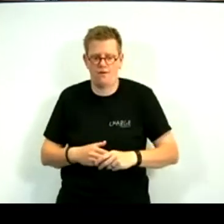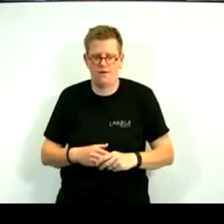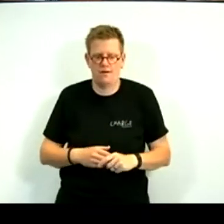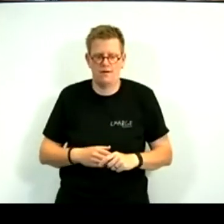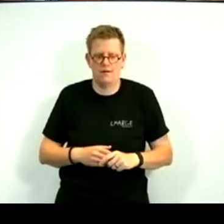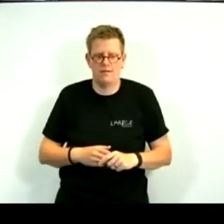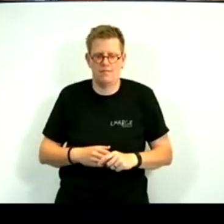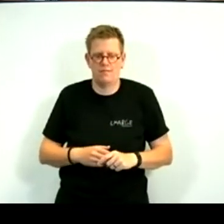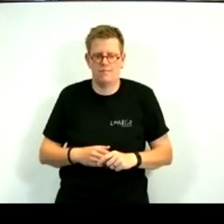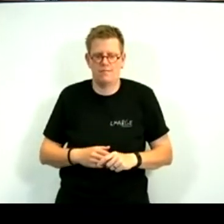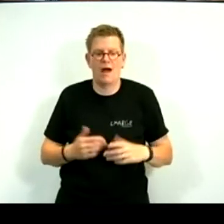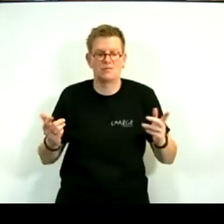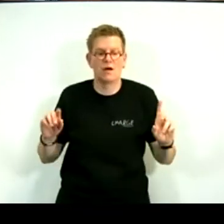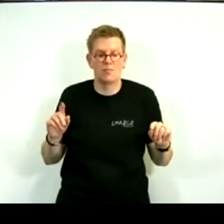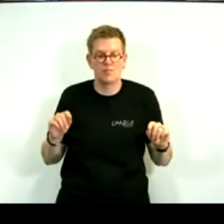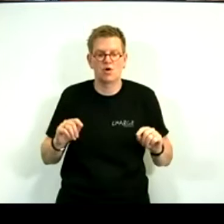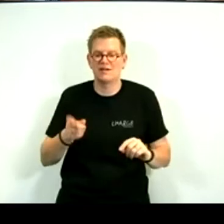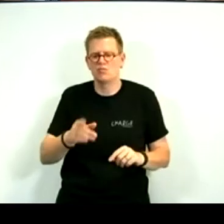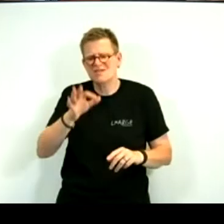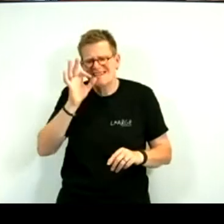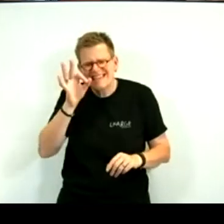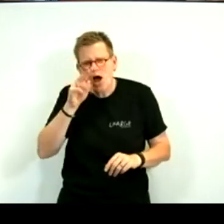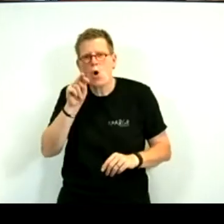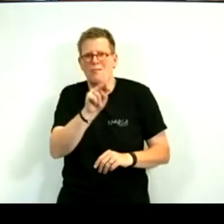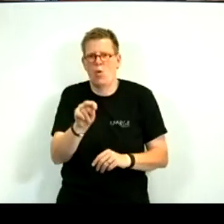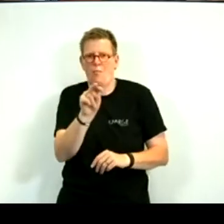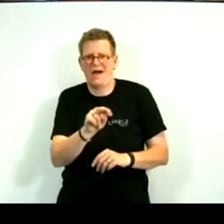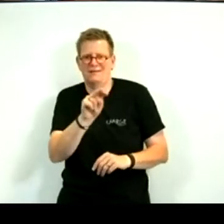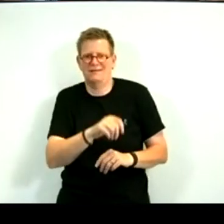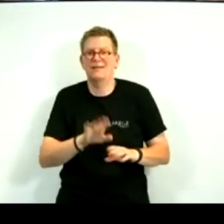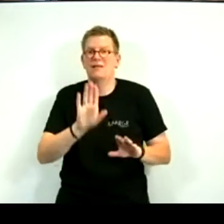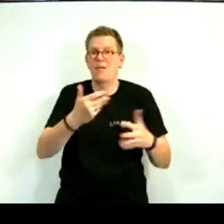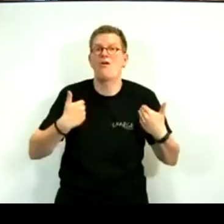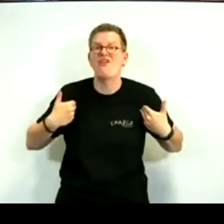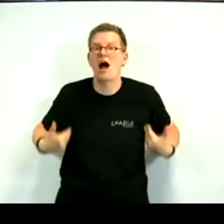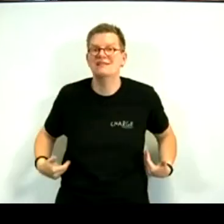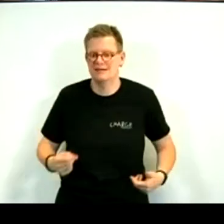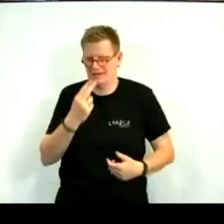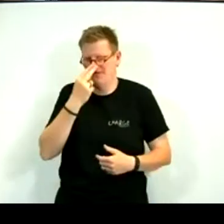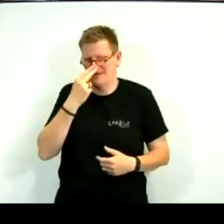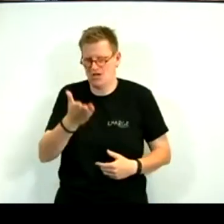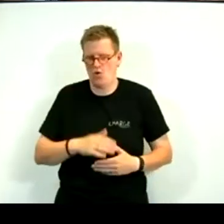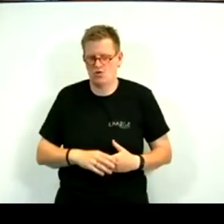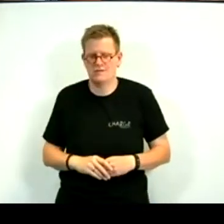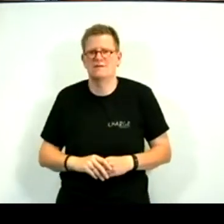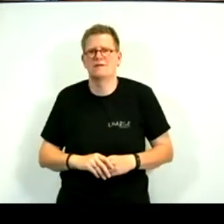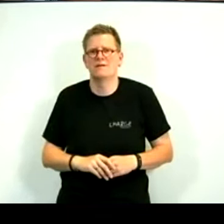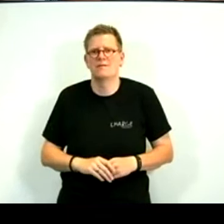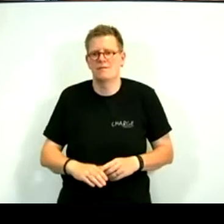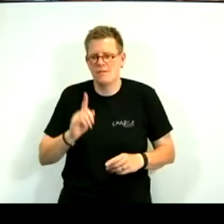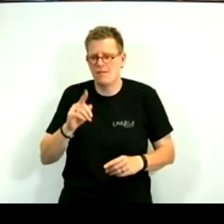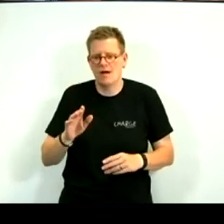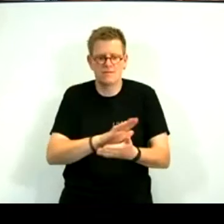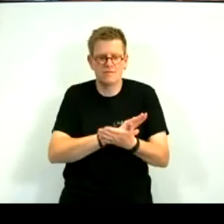and carefully, and not just jump to assumptions that might not be correct, that could actually be